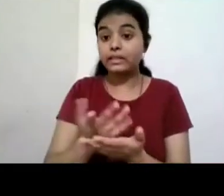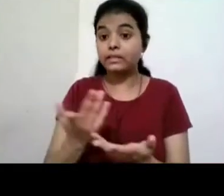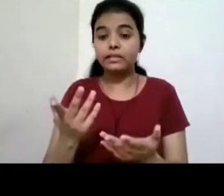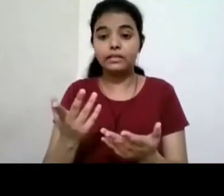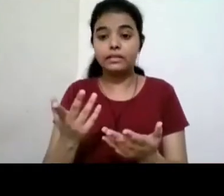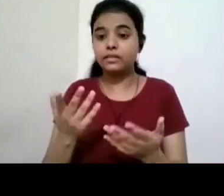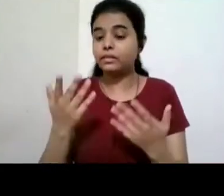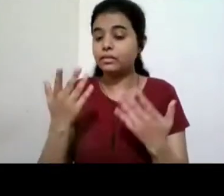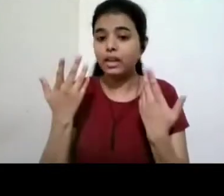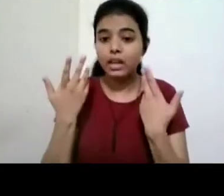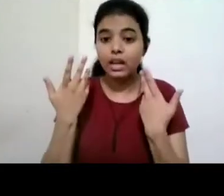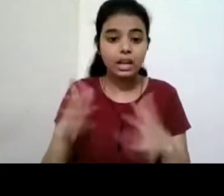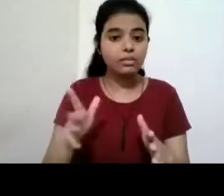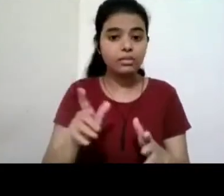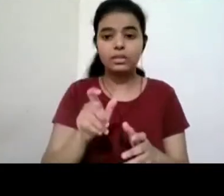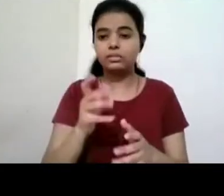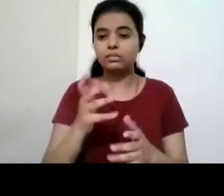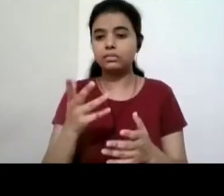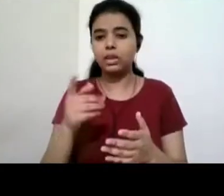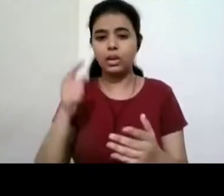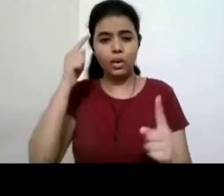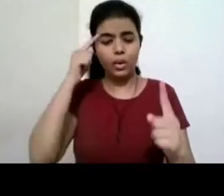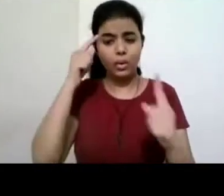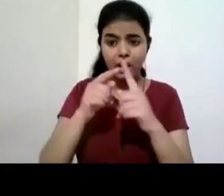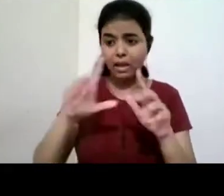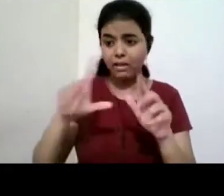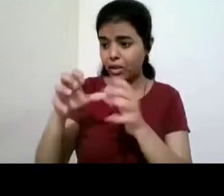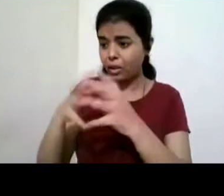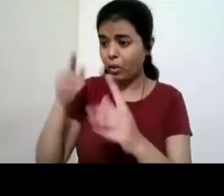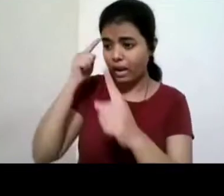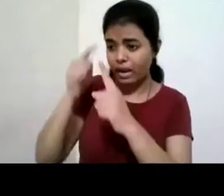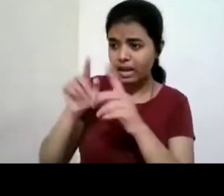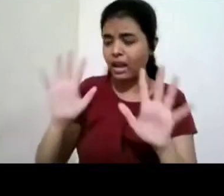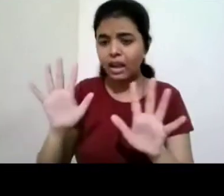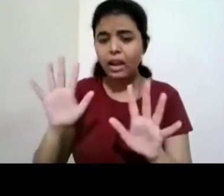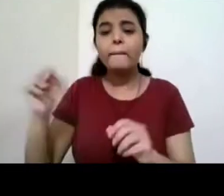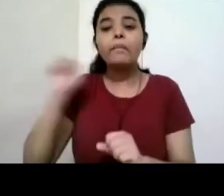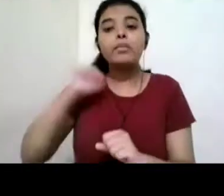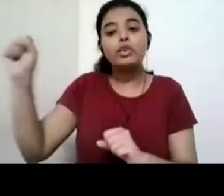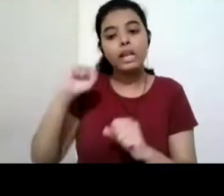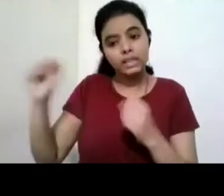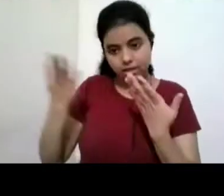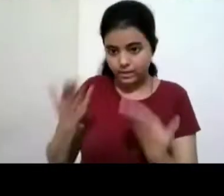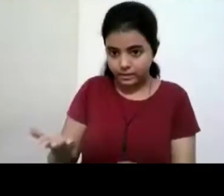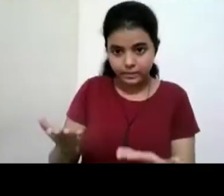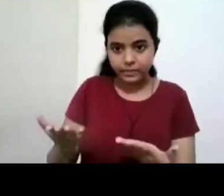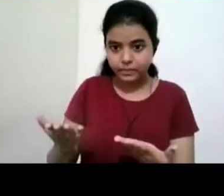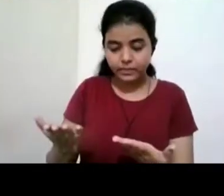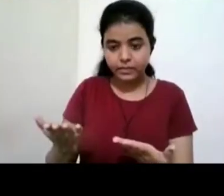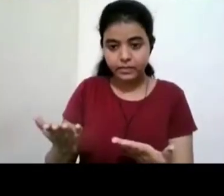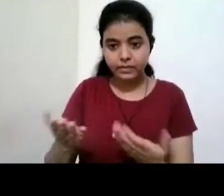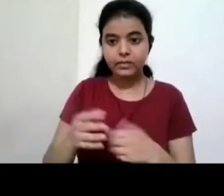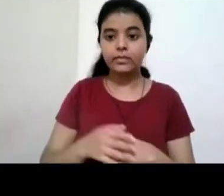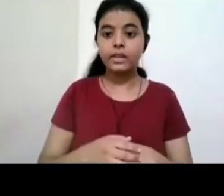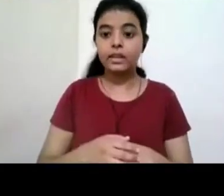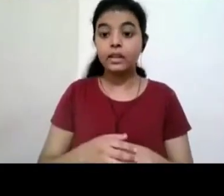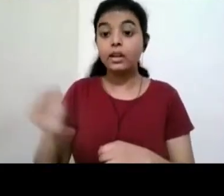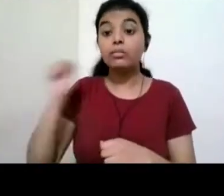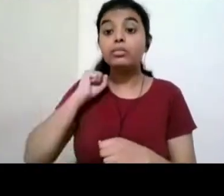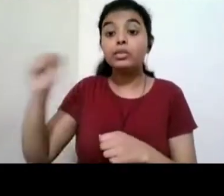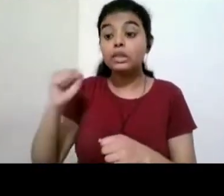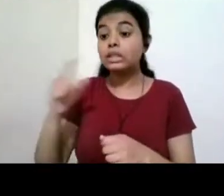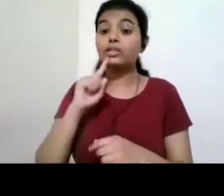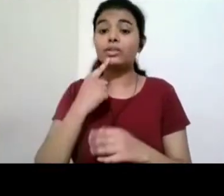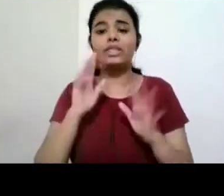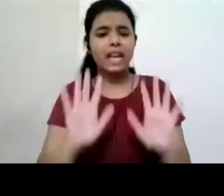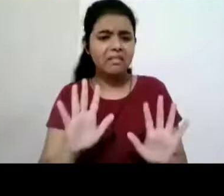objector or as somebody who doesn't really agree with what the law is about, you protest, you still have, whether that protest will be taken